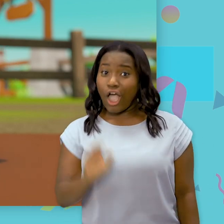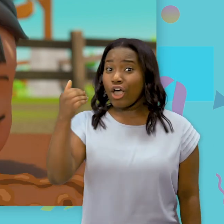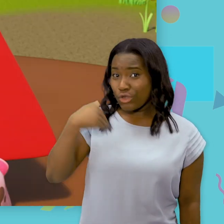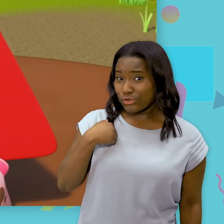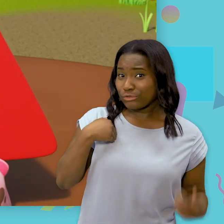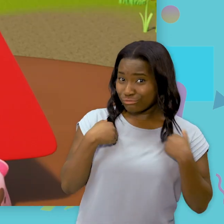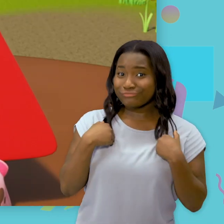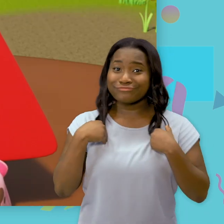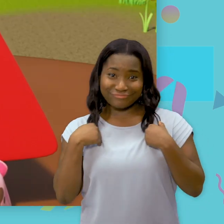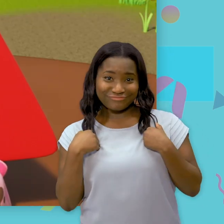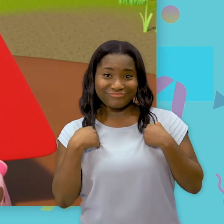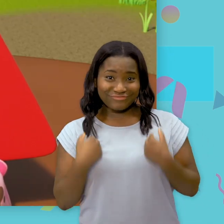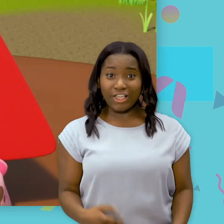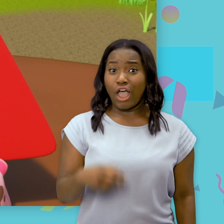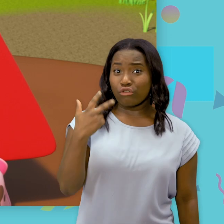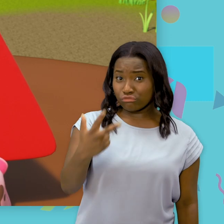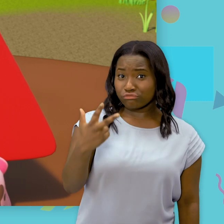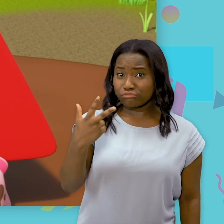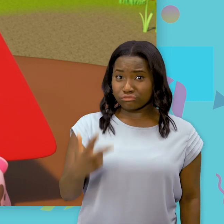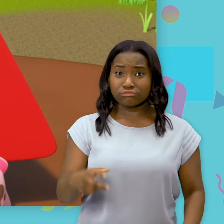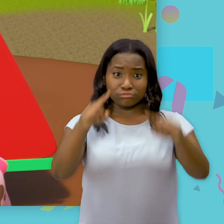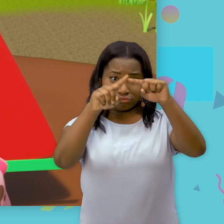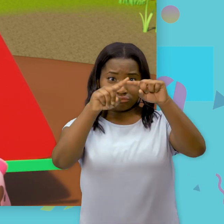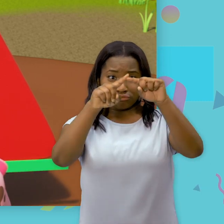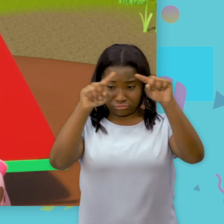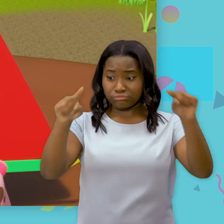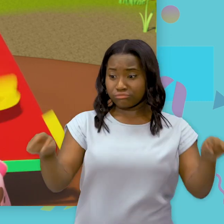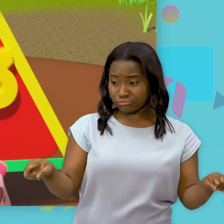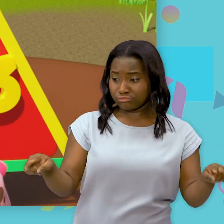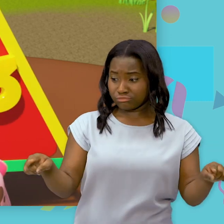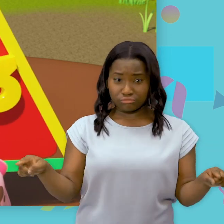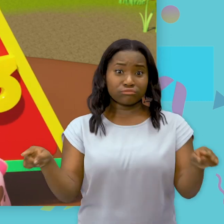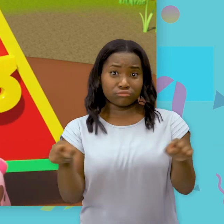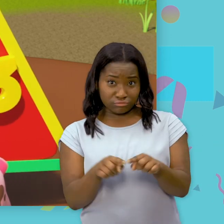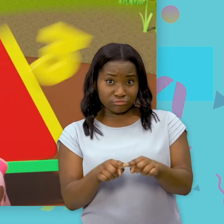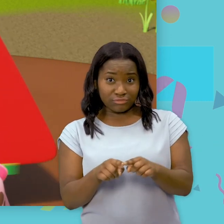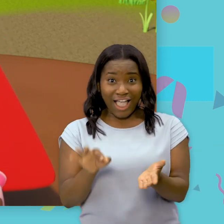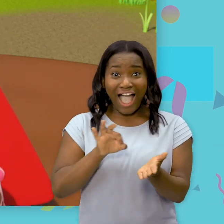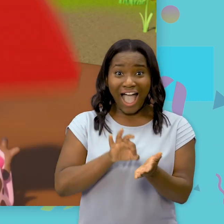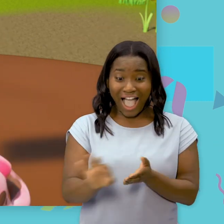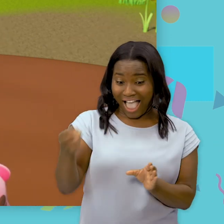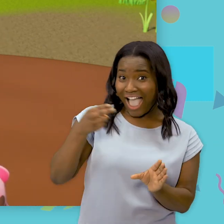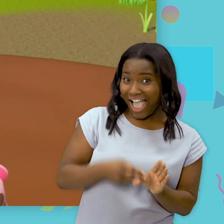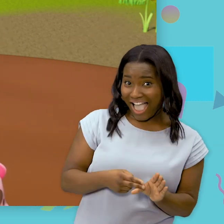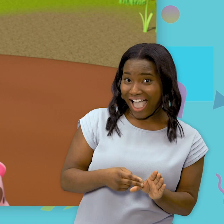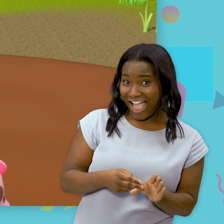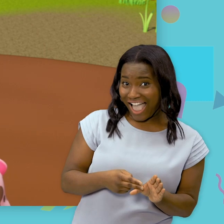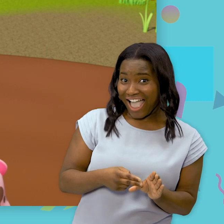You have got three straight sides Count with me